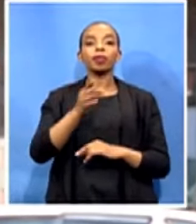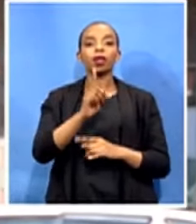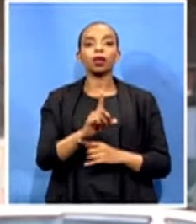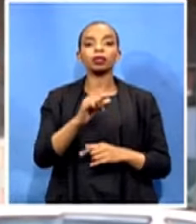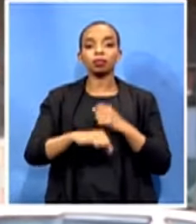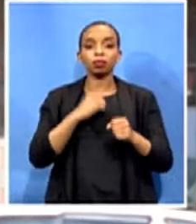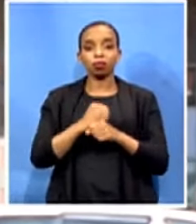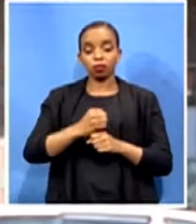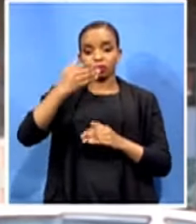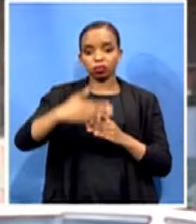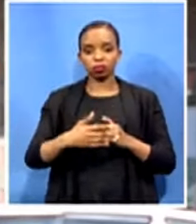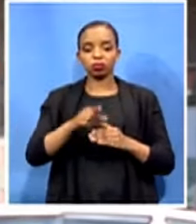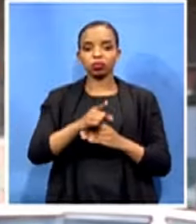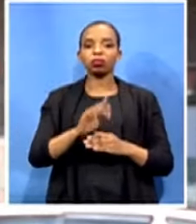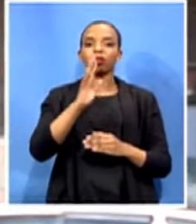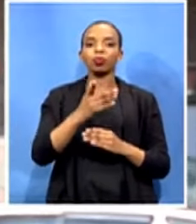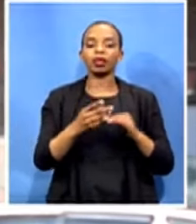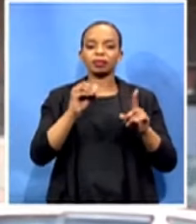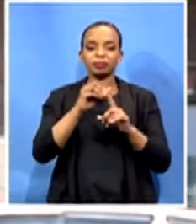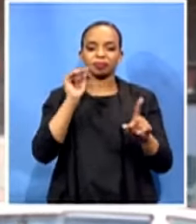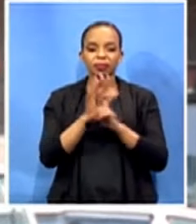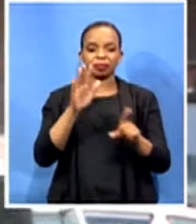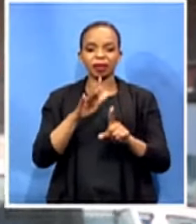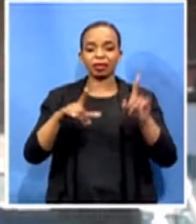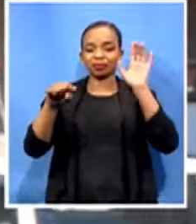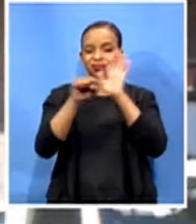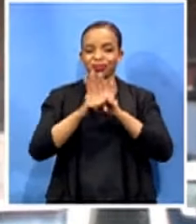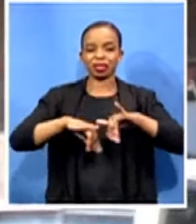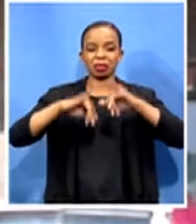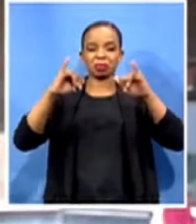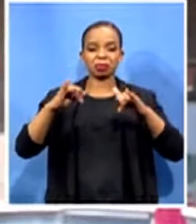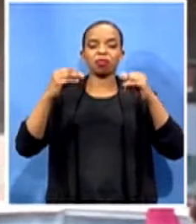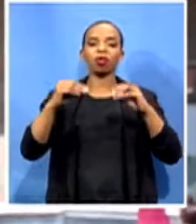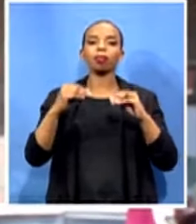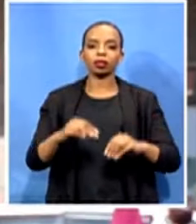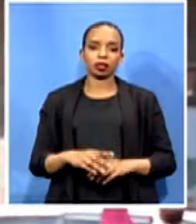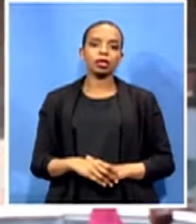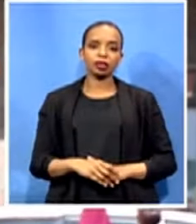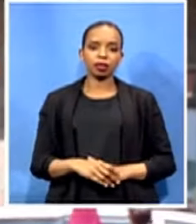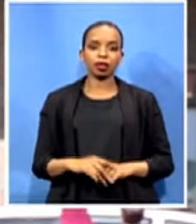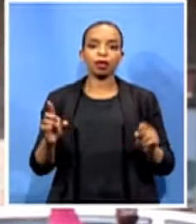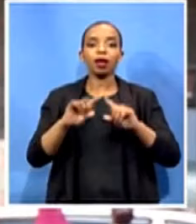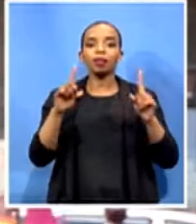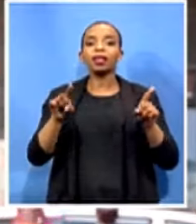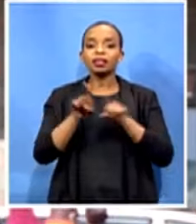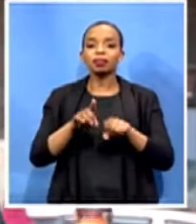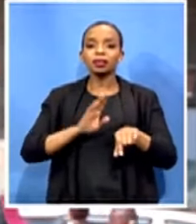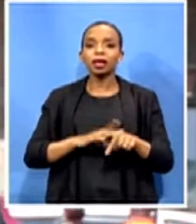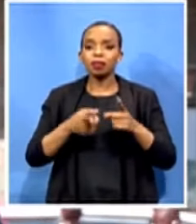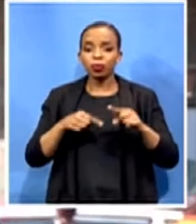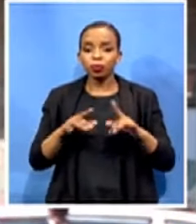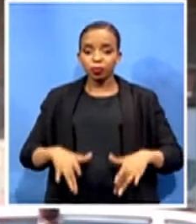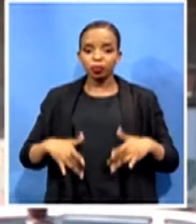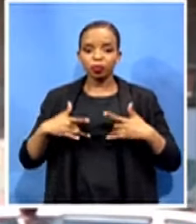negatively on business. But at the same time, we also need to see the realities which are happening in Zimbabwe. The reality